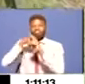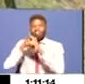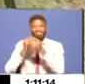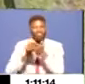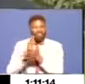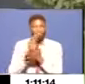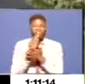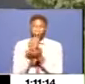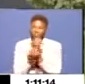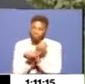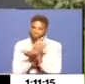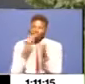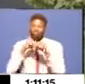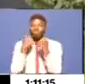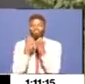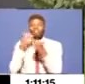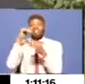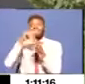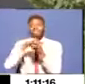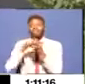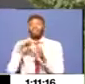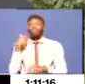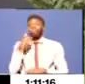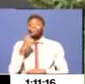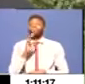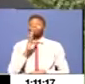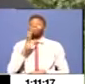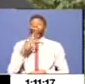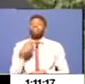with the condition. To protect the future